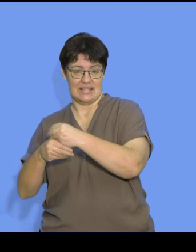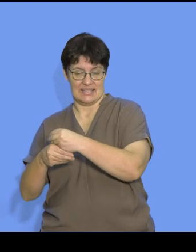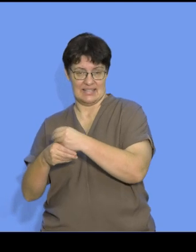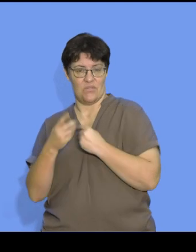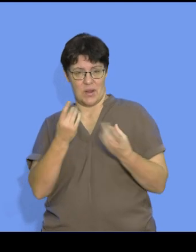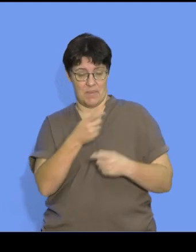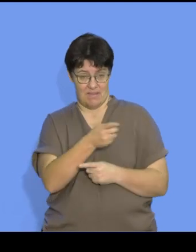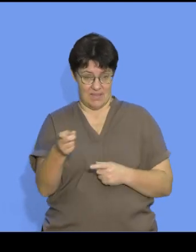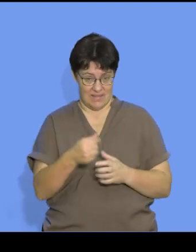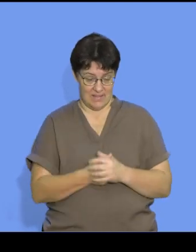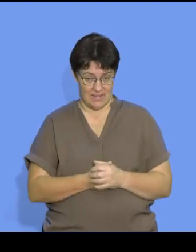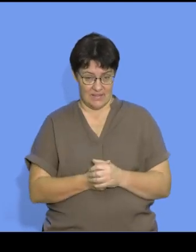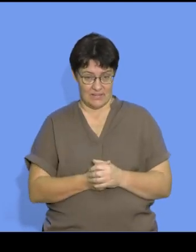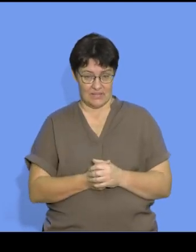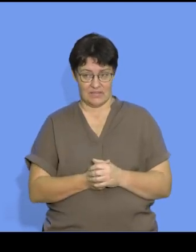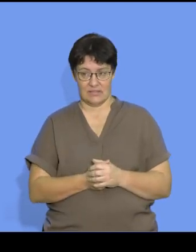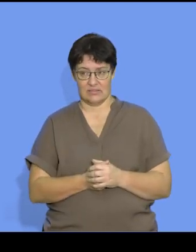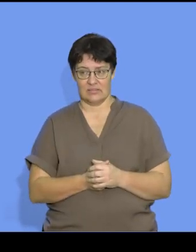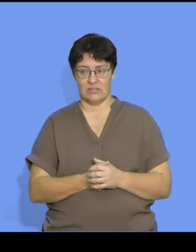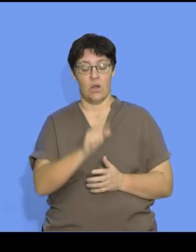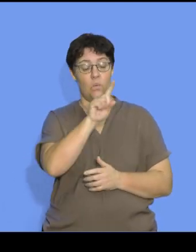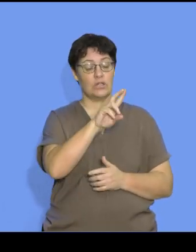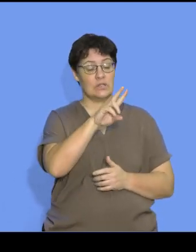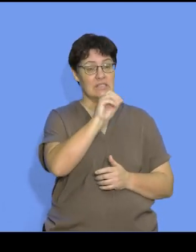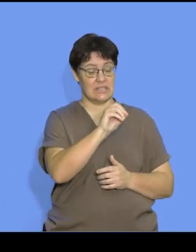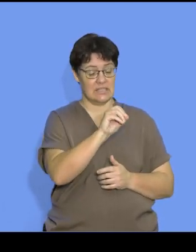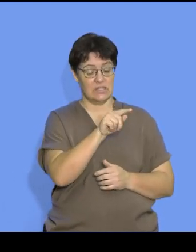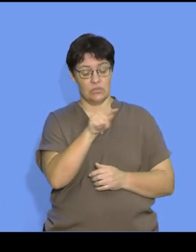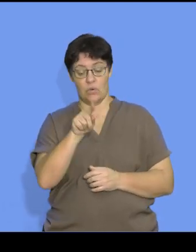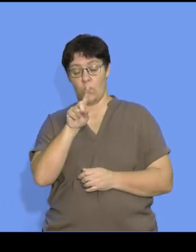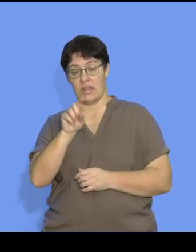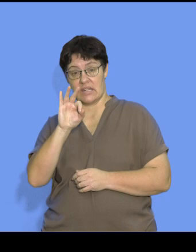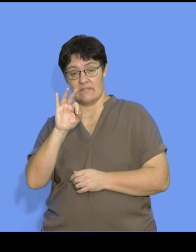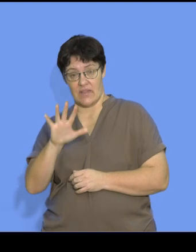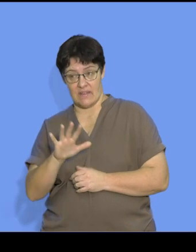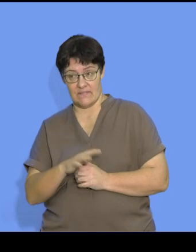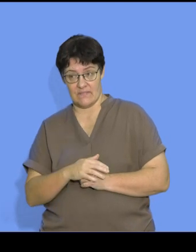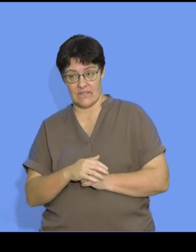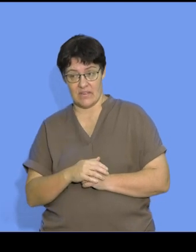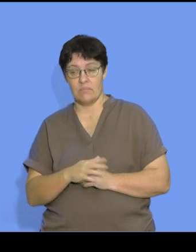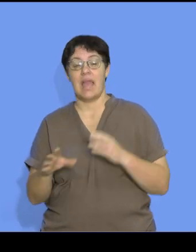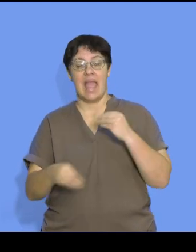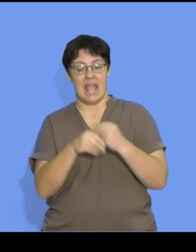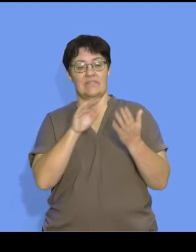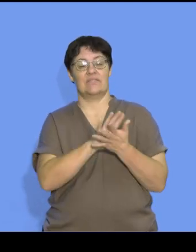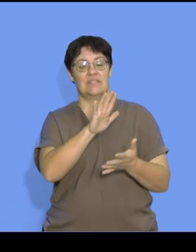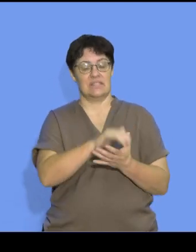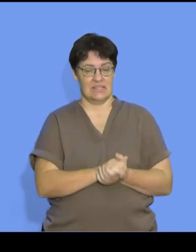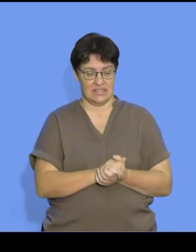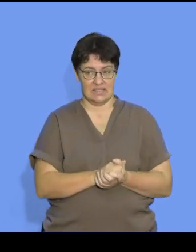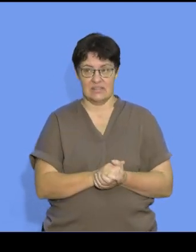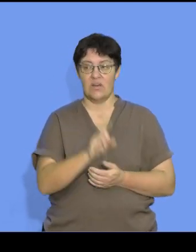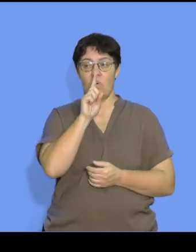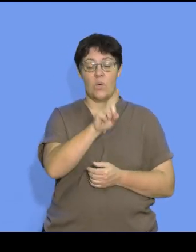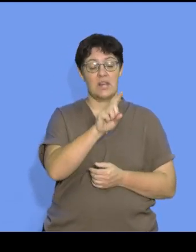numbers. So from 120 to 135, 115 was added. From 135